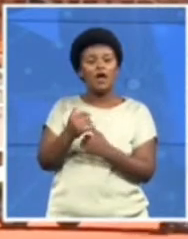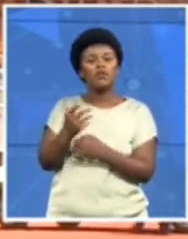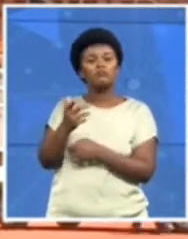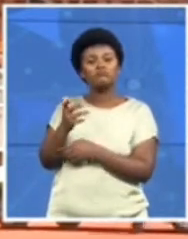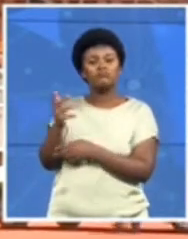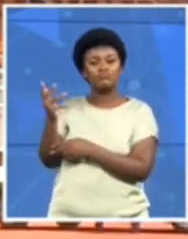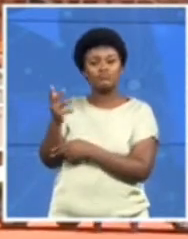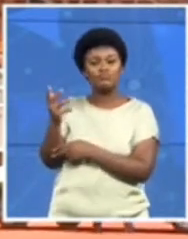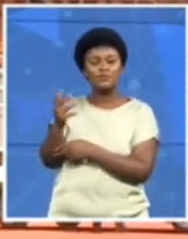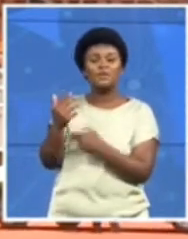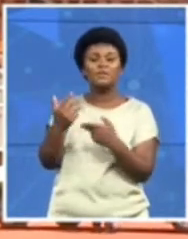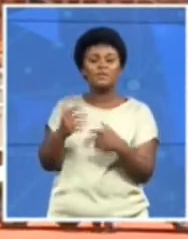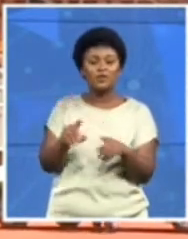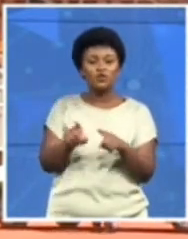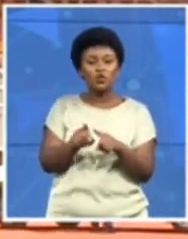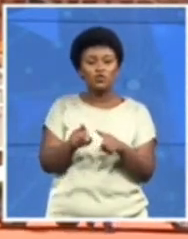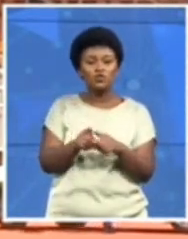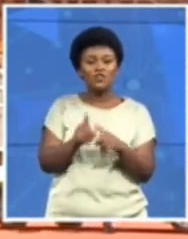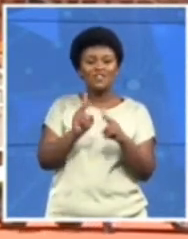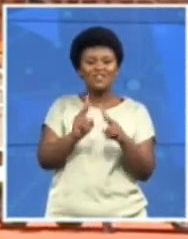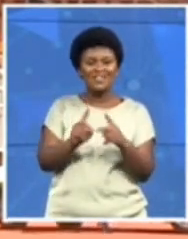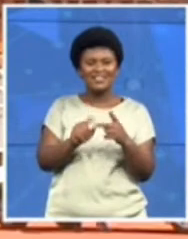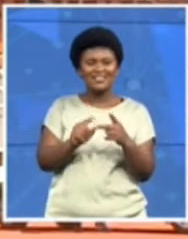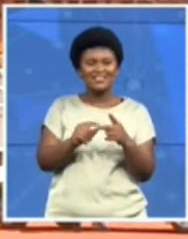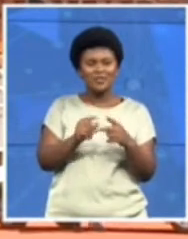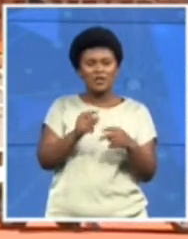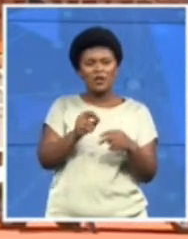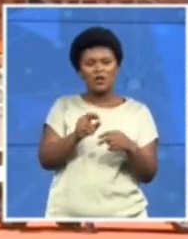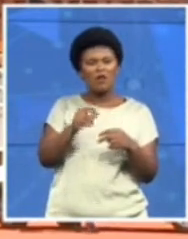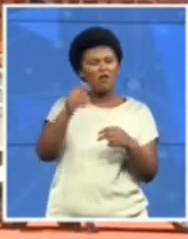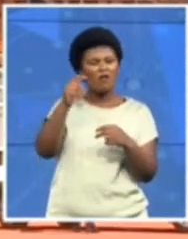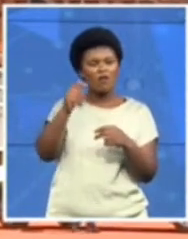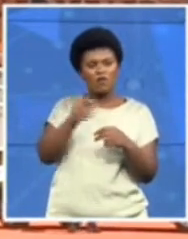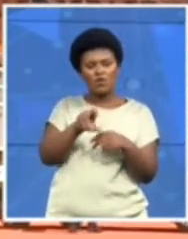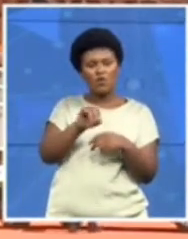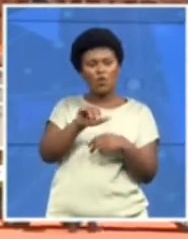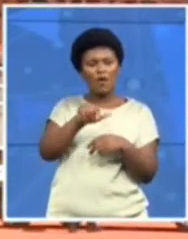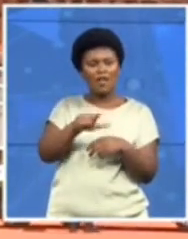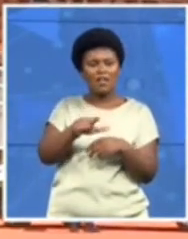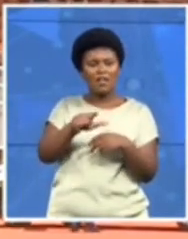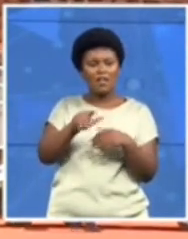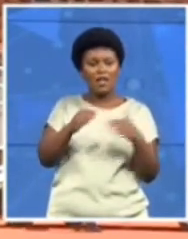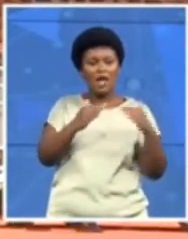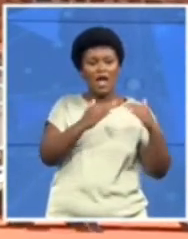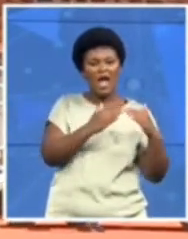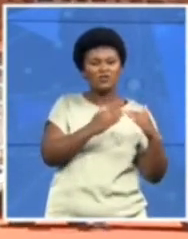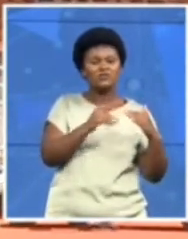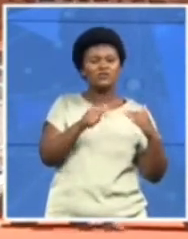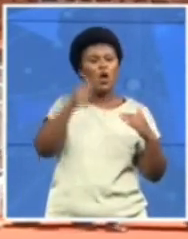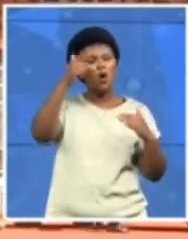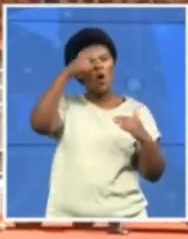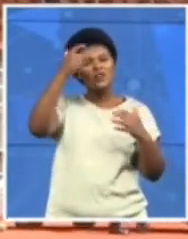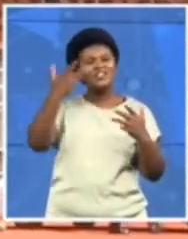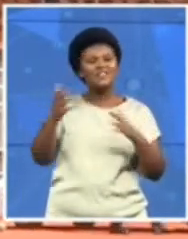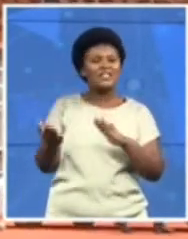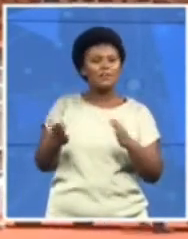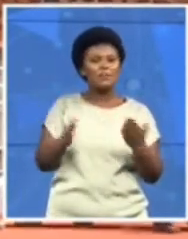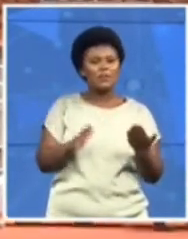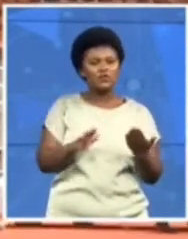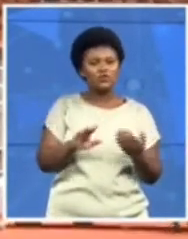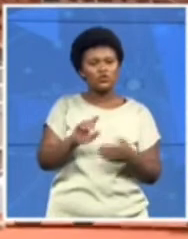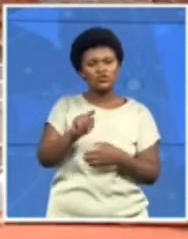Royal House, the Royal House of the late Hoshi Tulare. From there, he'll also visit the